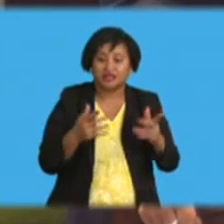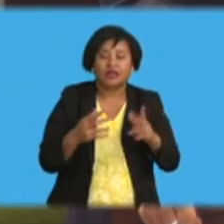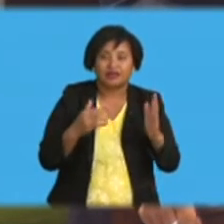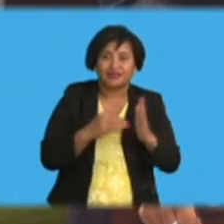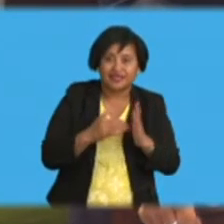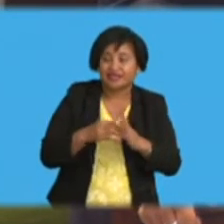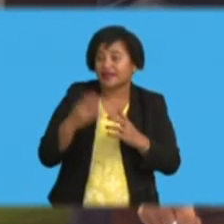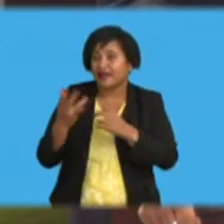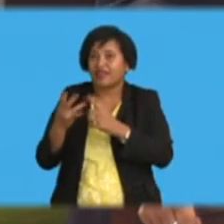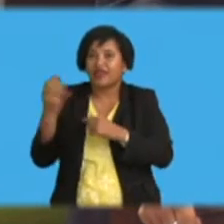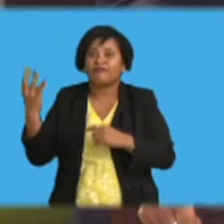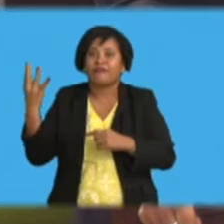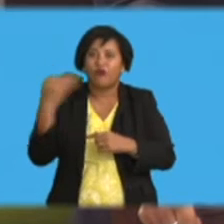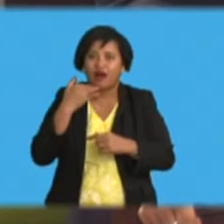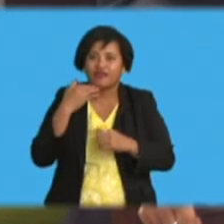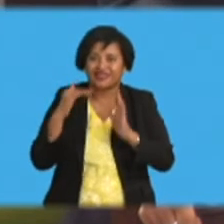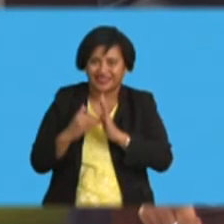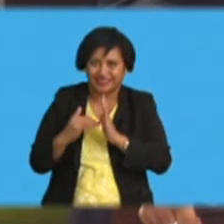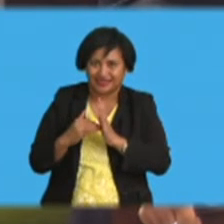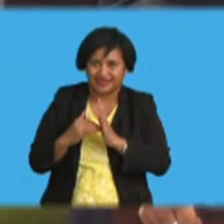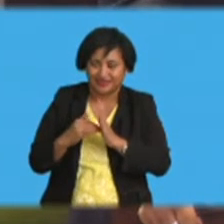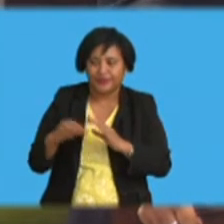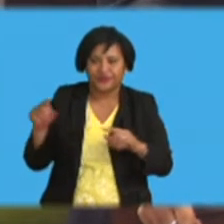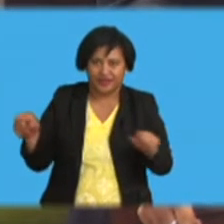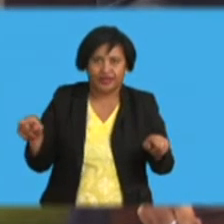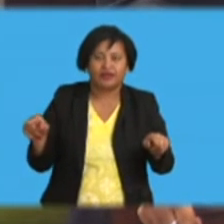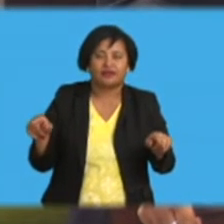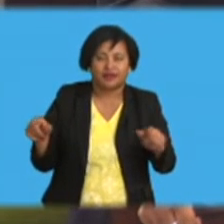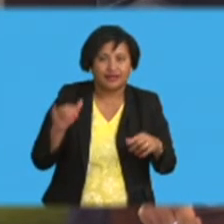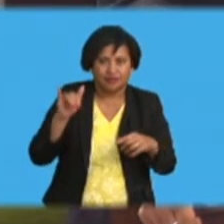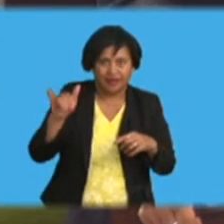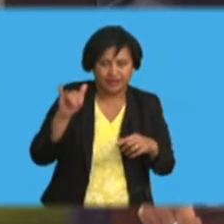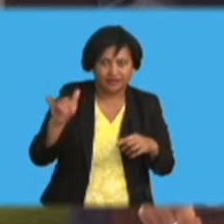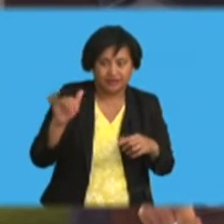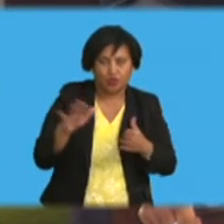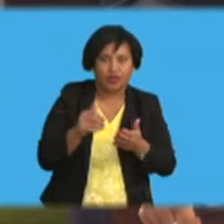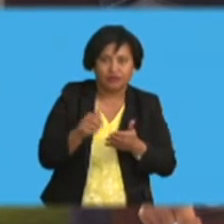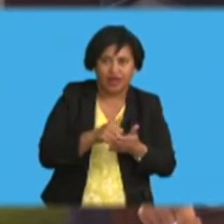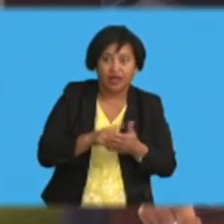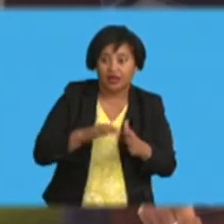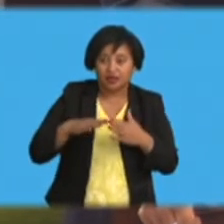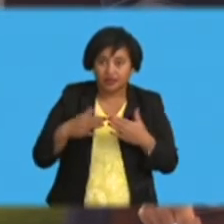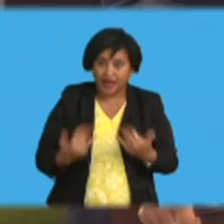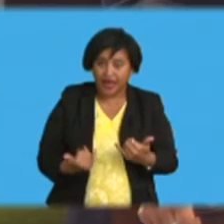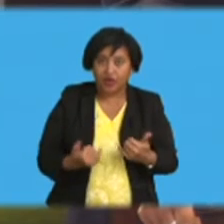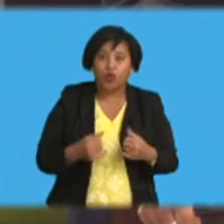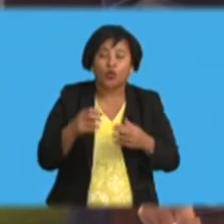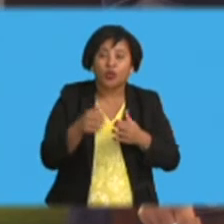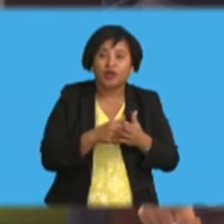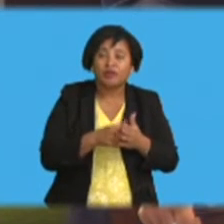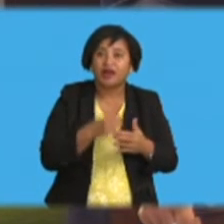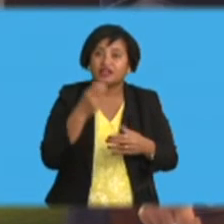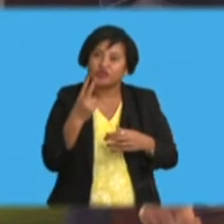larger 300 series. As announced a few days ago, Madam Speaker, that the airline will now add 2 interim A330-200